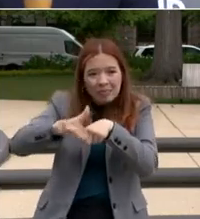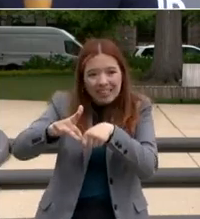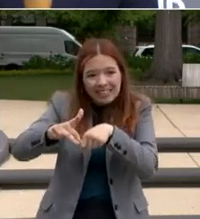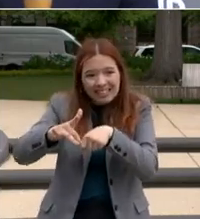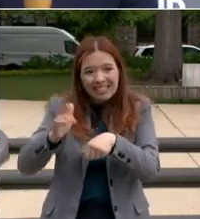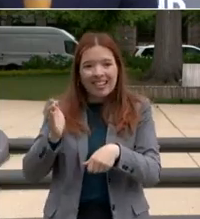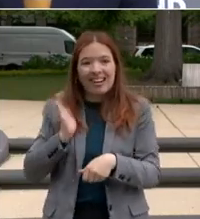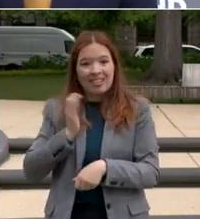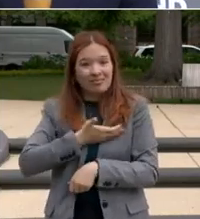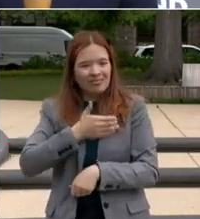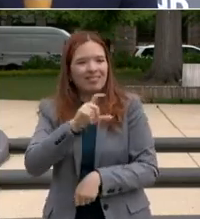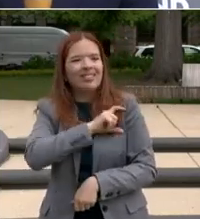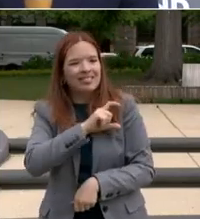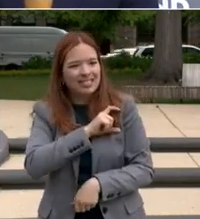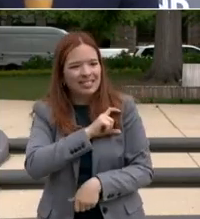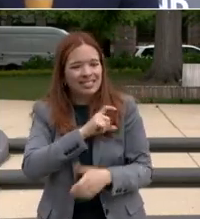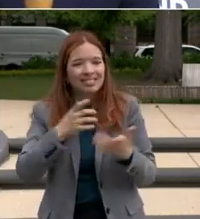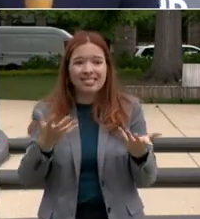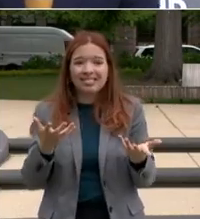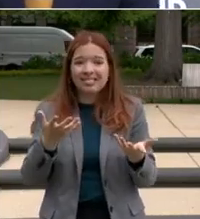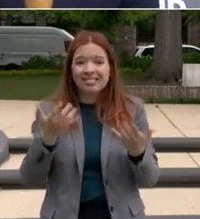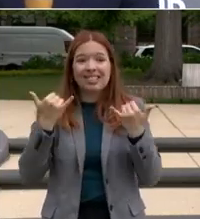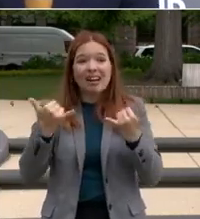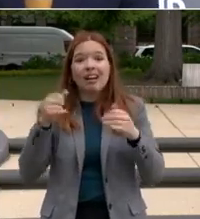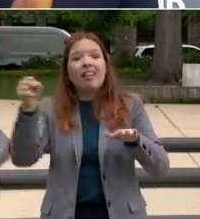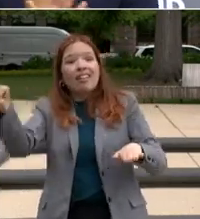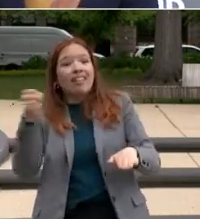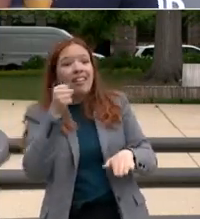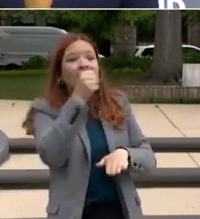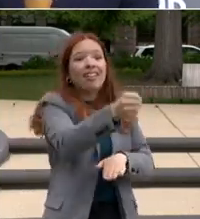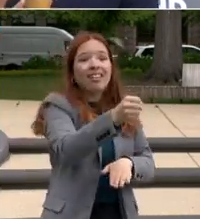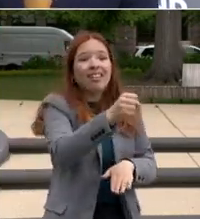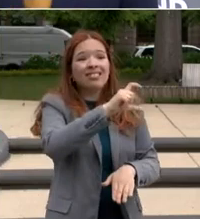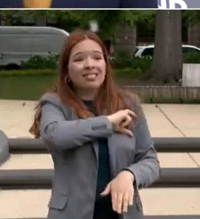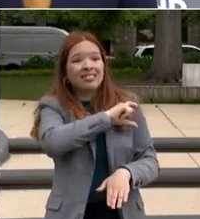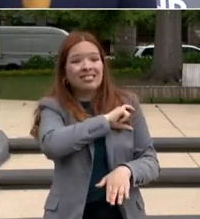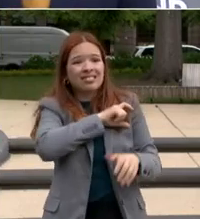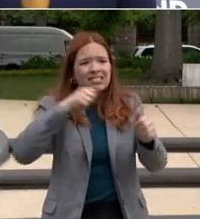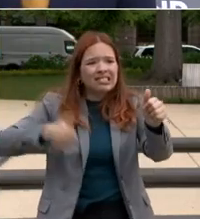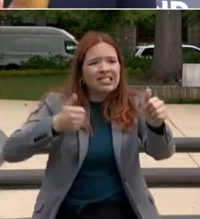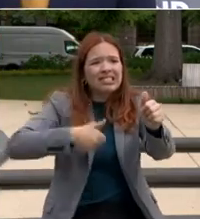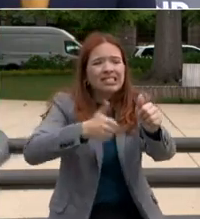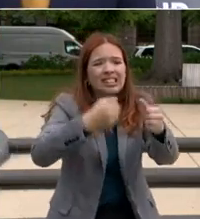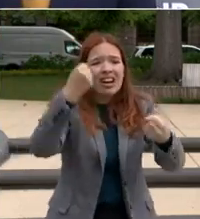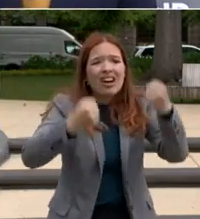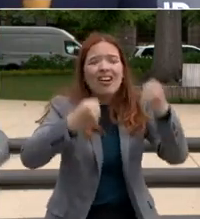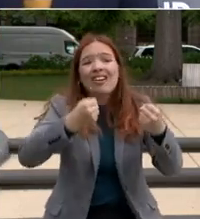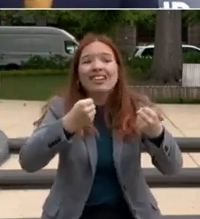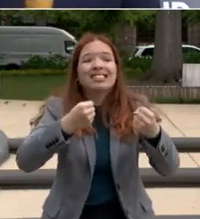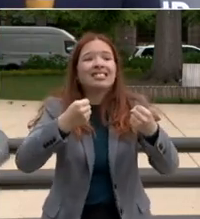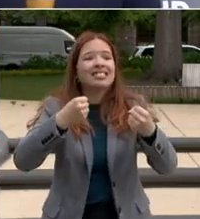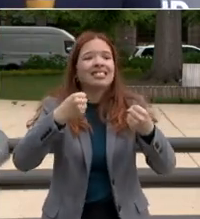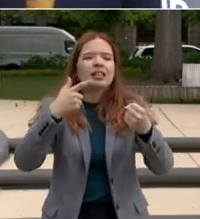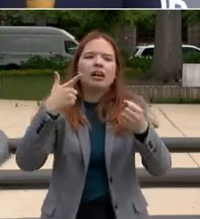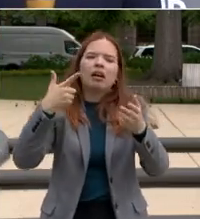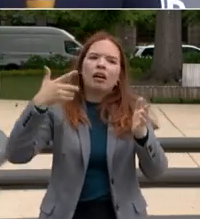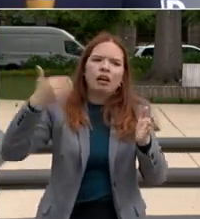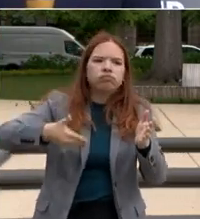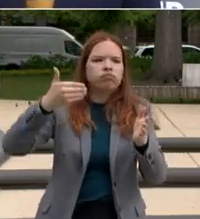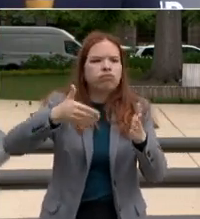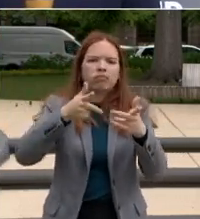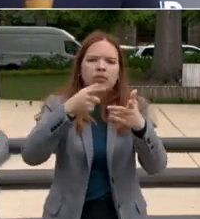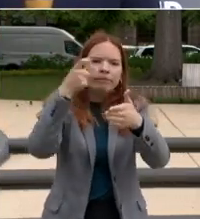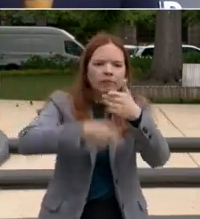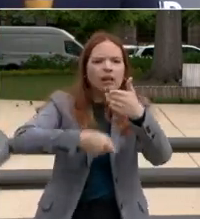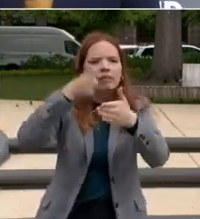now we're not deploying officers to chase down cars that have thousands of dollars in violations.